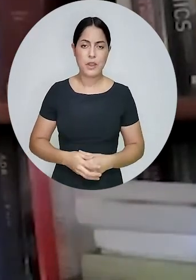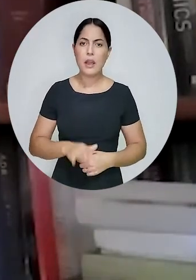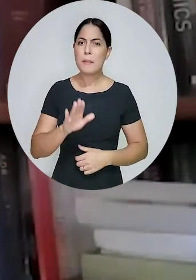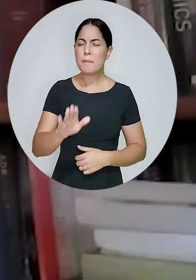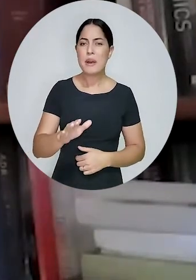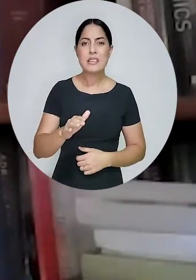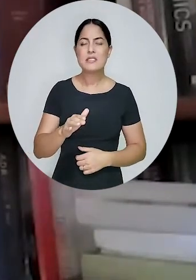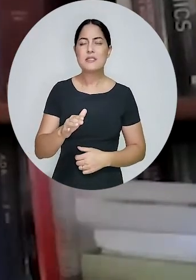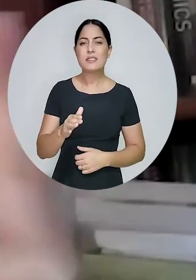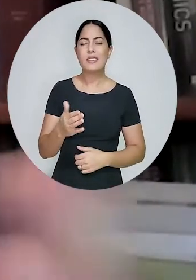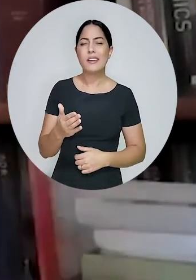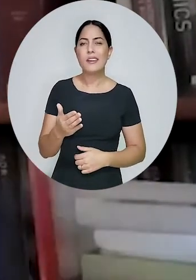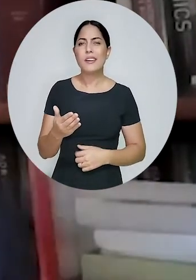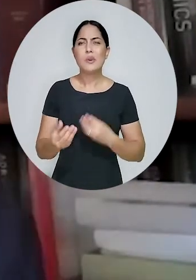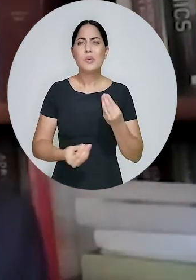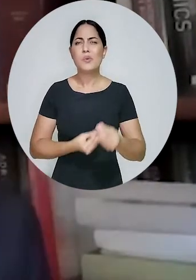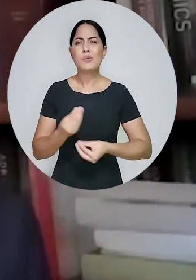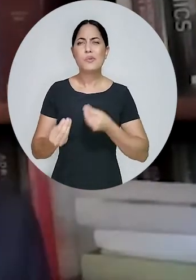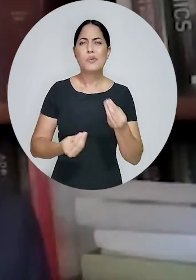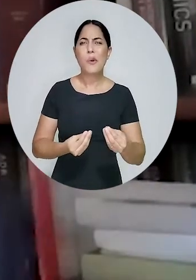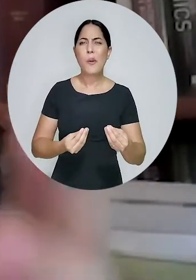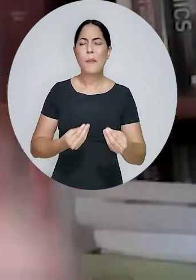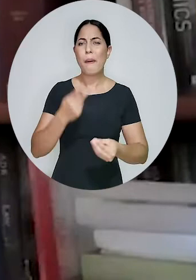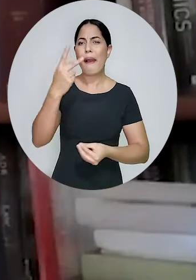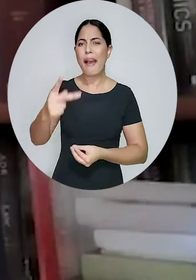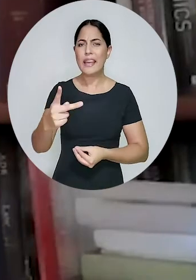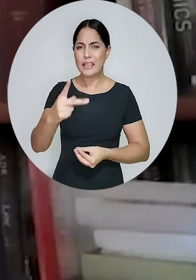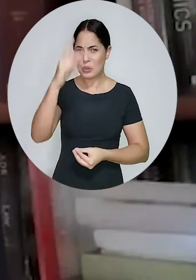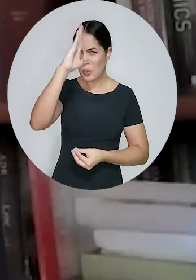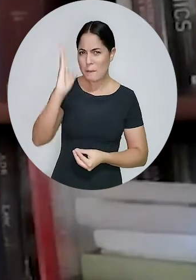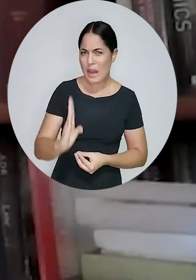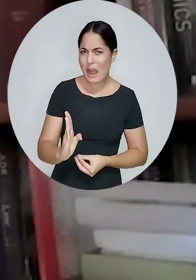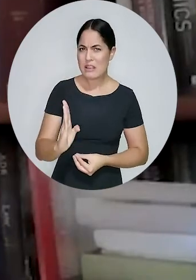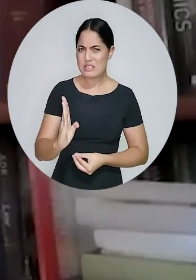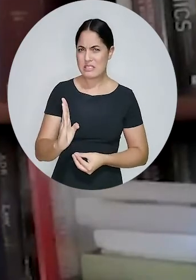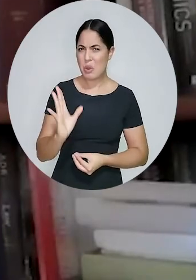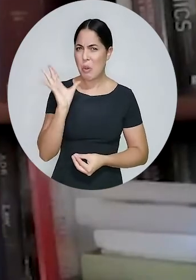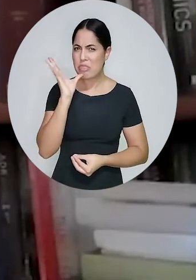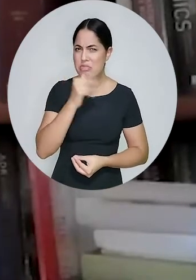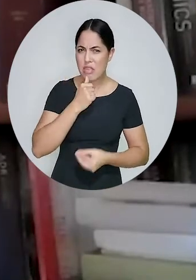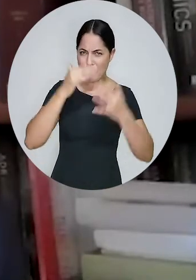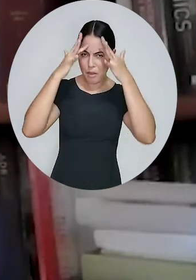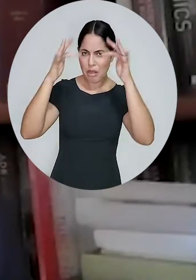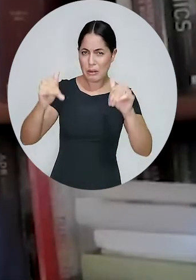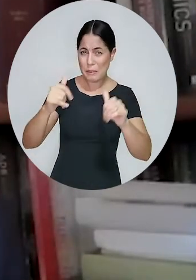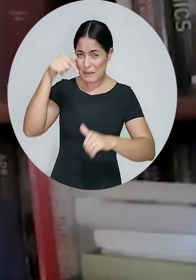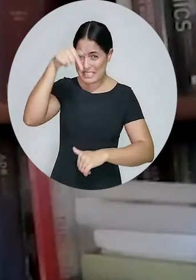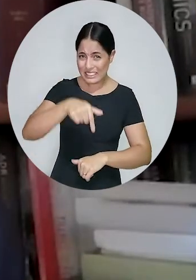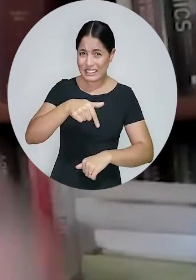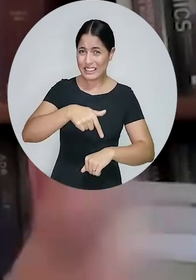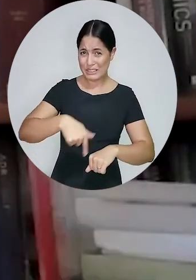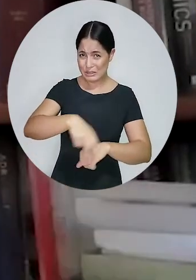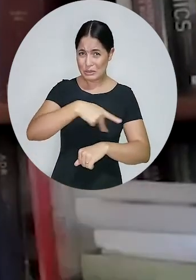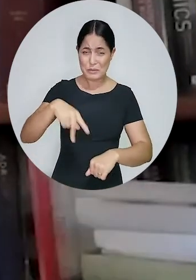they typically do. I don't know how much of a backlog you have in the Brazilian courts, but in the United States right now, particularly because of